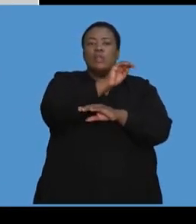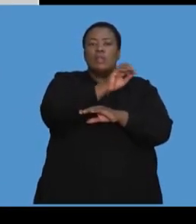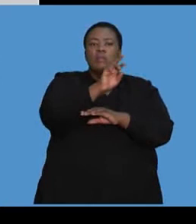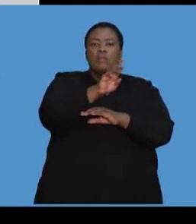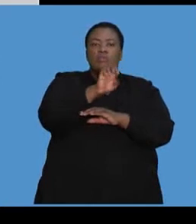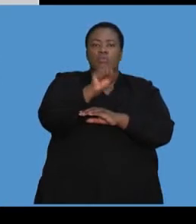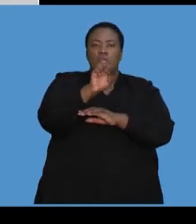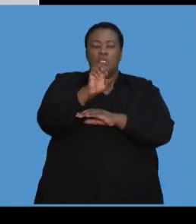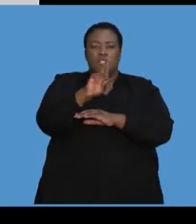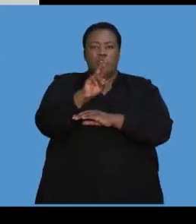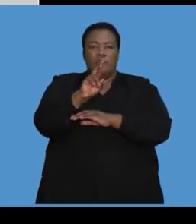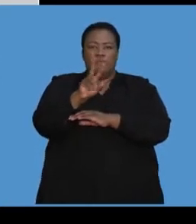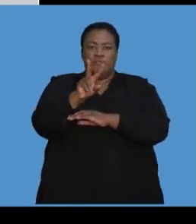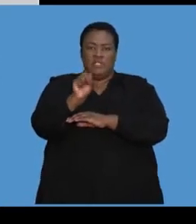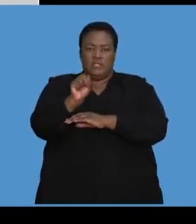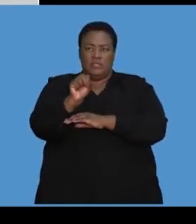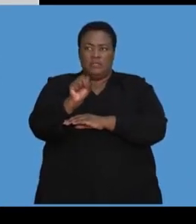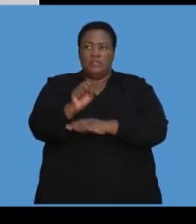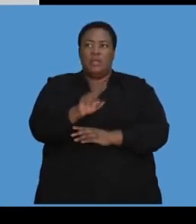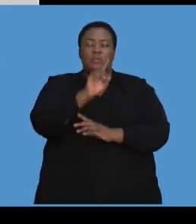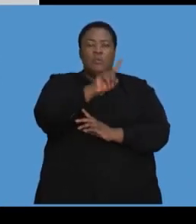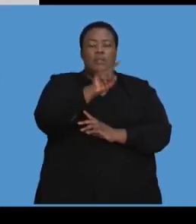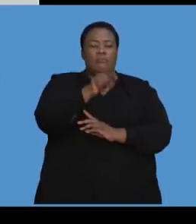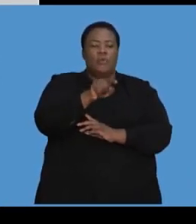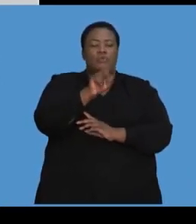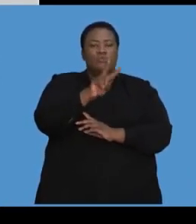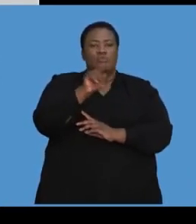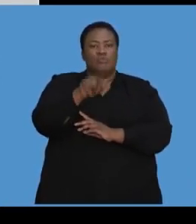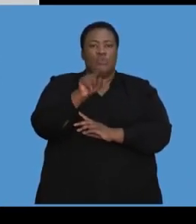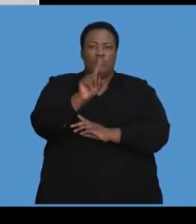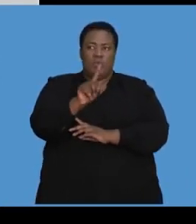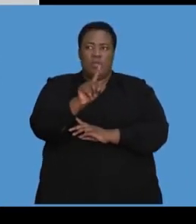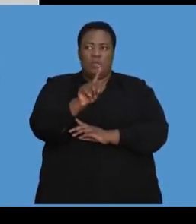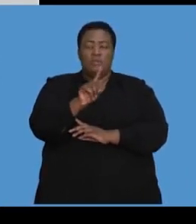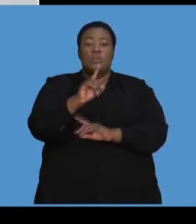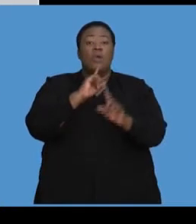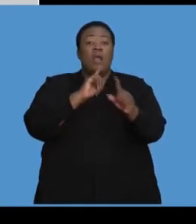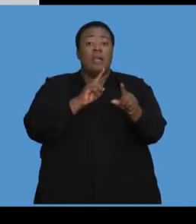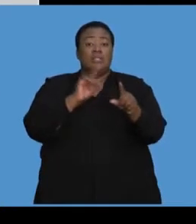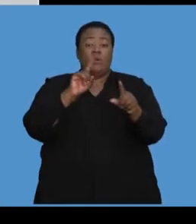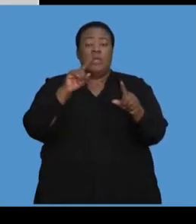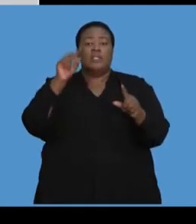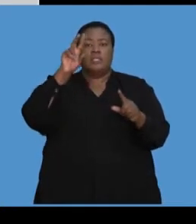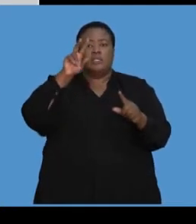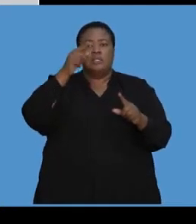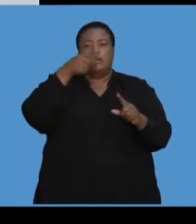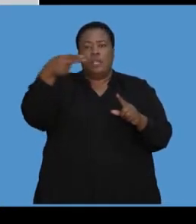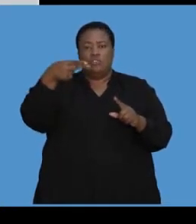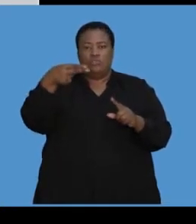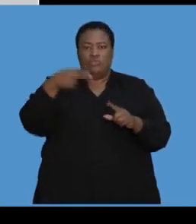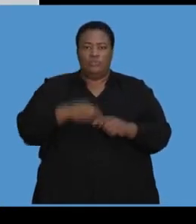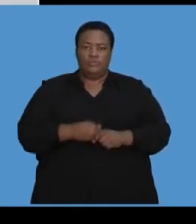our 1.21. It's foreign reserves. So it's G. Our answer there is H. So